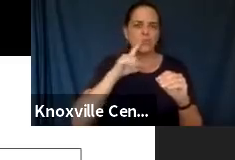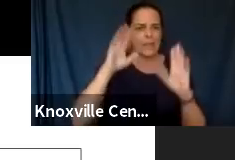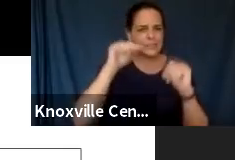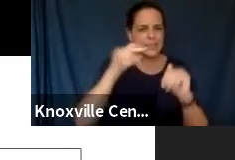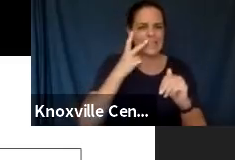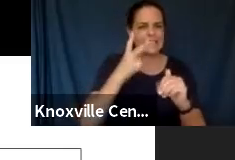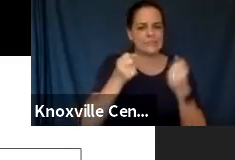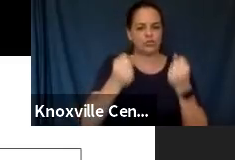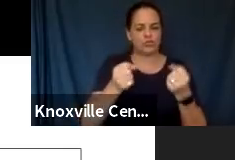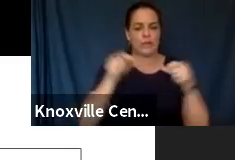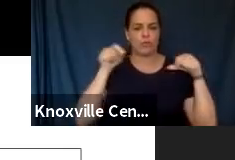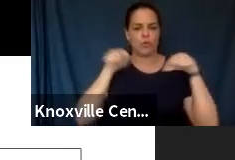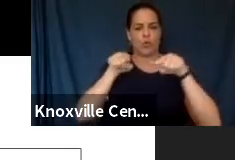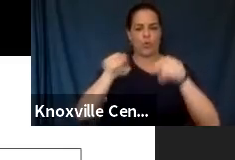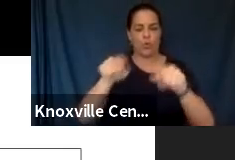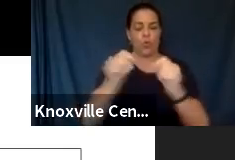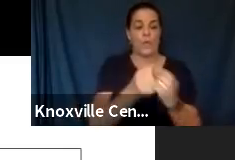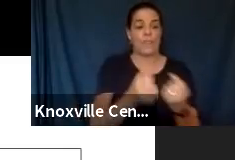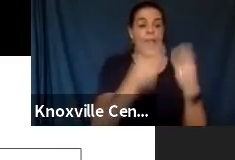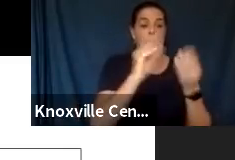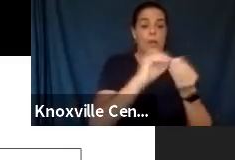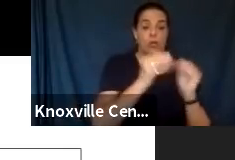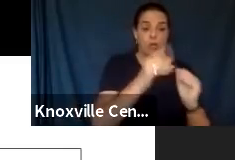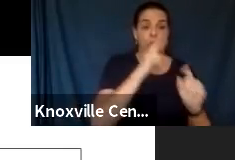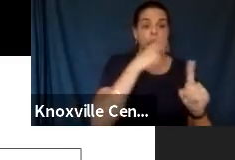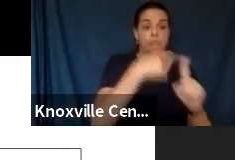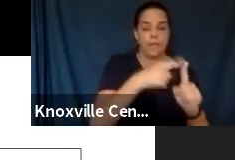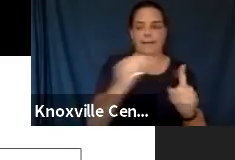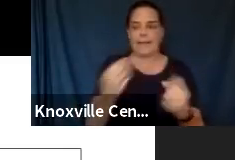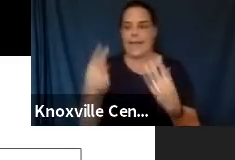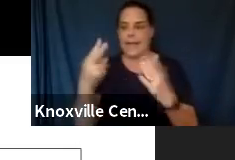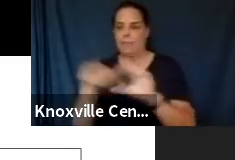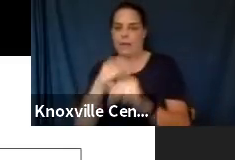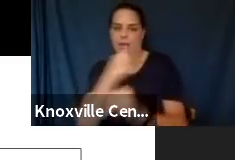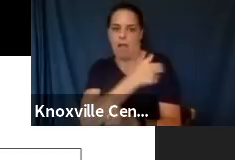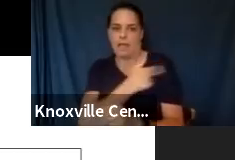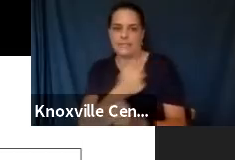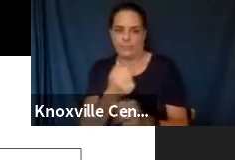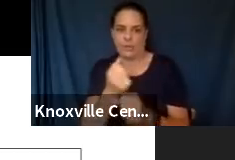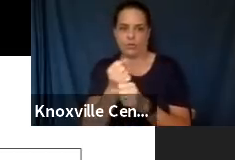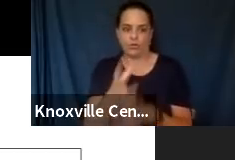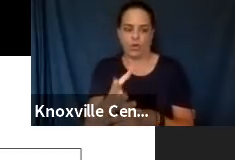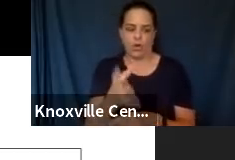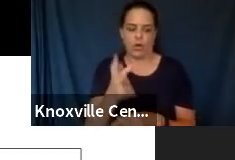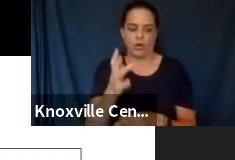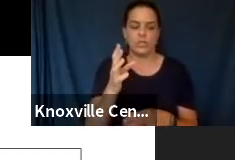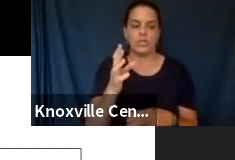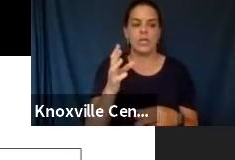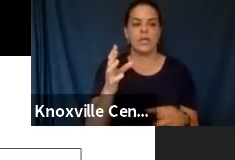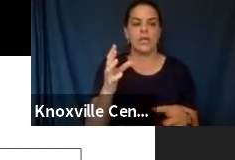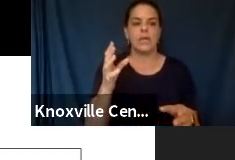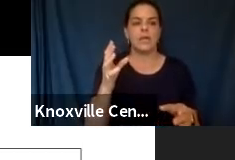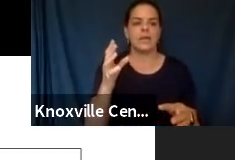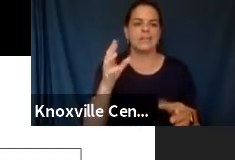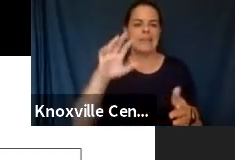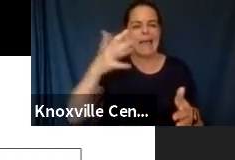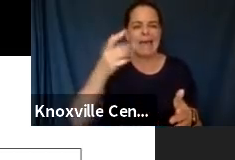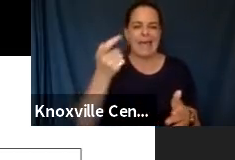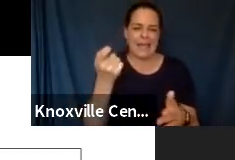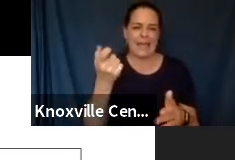between the number of diagnosed cases and how many hospitalizations they generate weaken to some